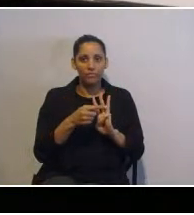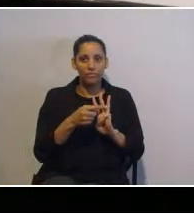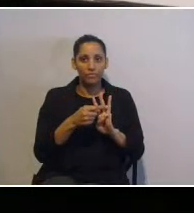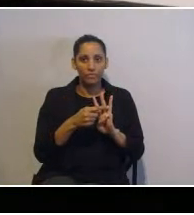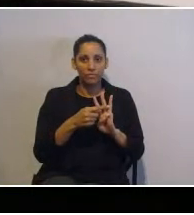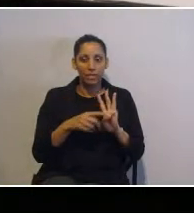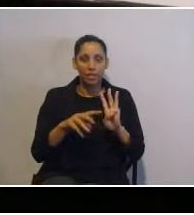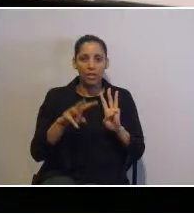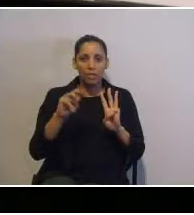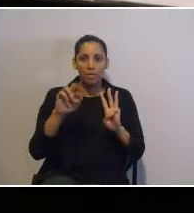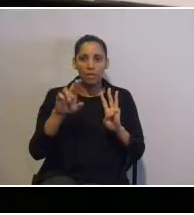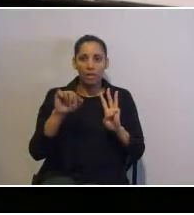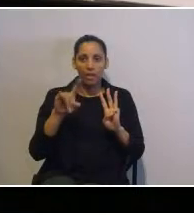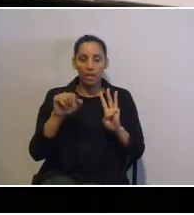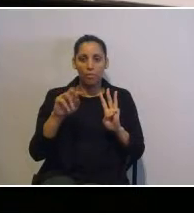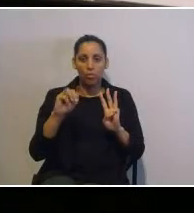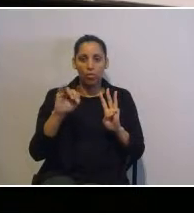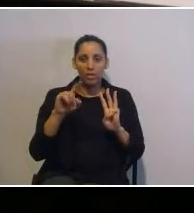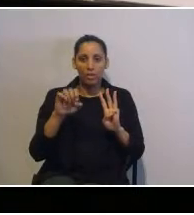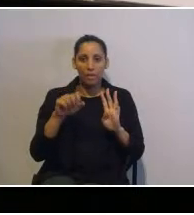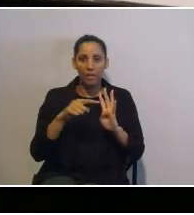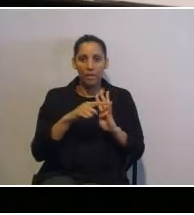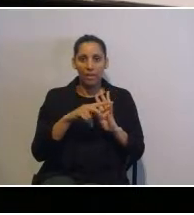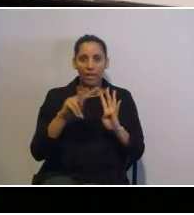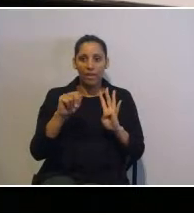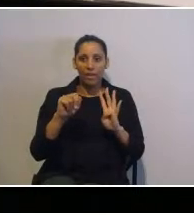Marilda Mutibi, and N. October.